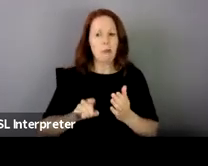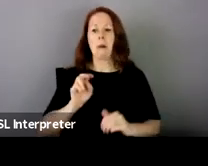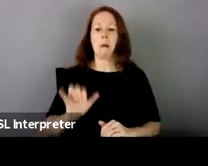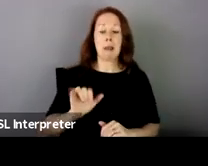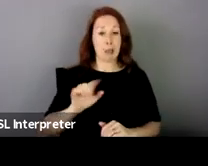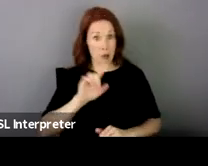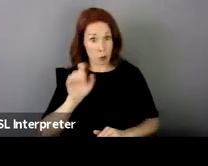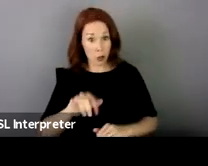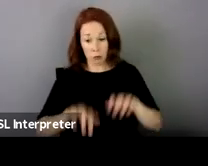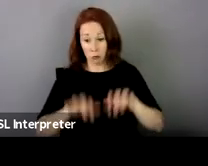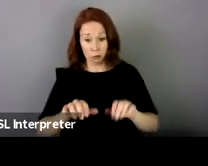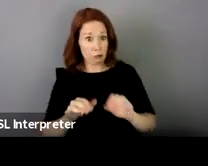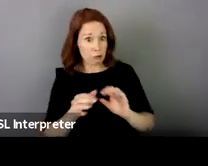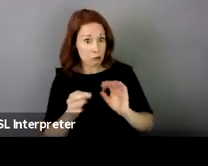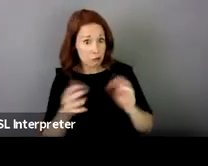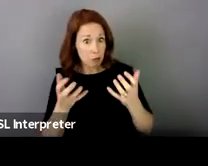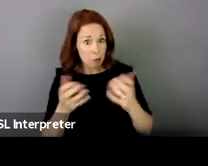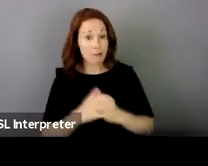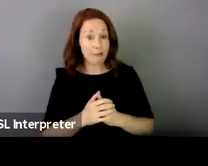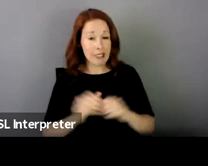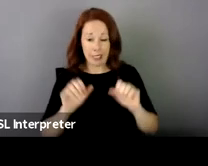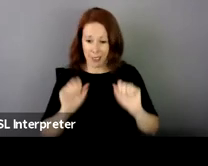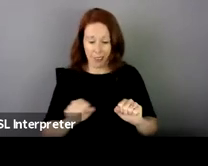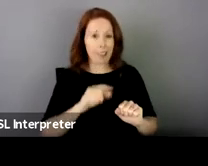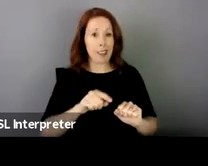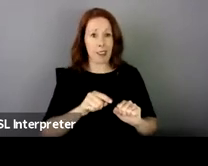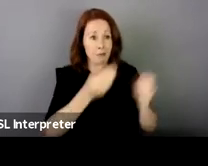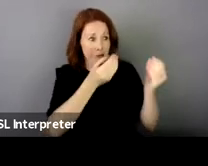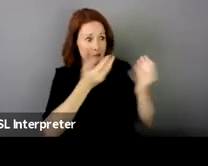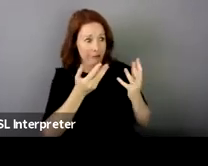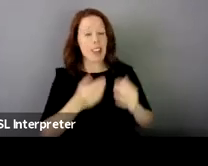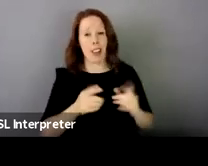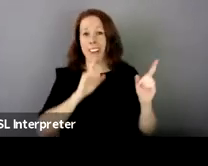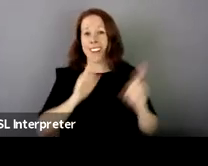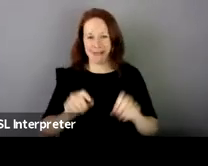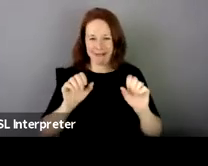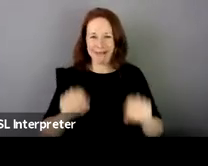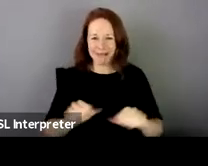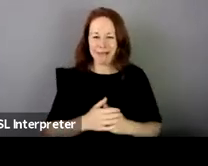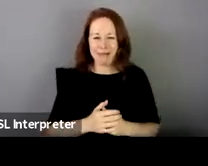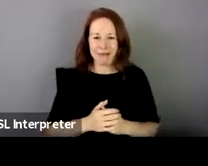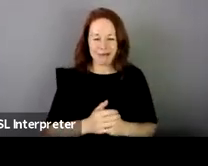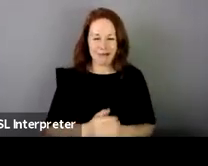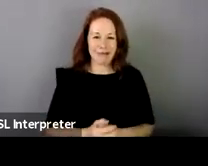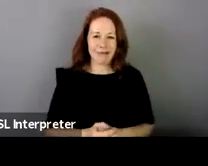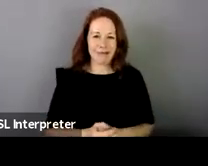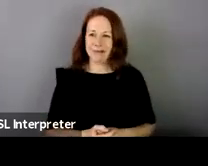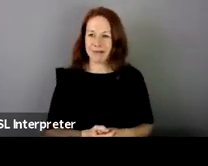into the Facebook chat, if you're watching this live, he will pass those over to us so we can help try to address them.